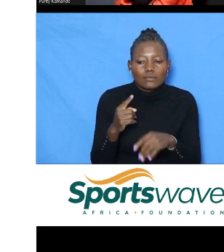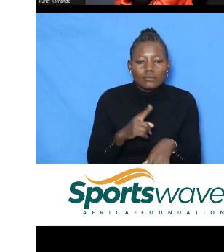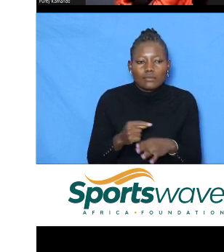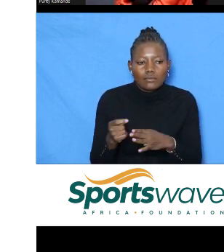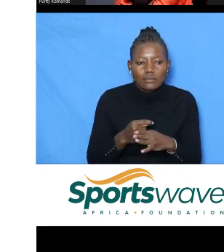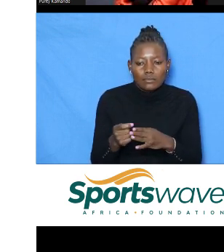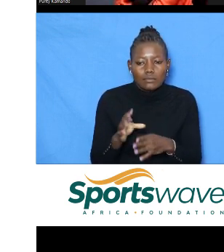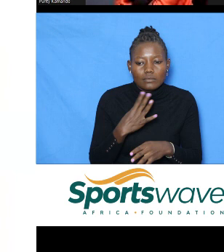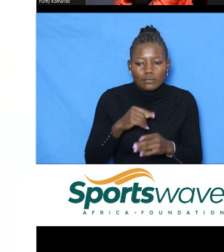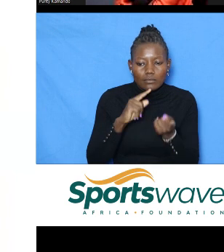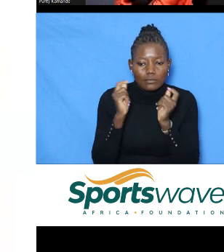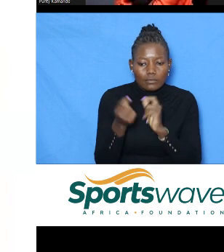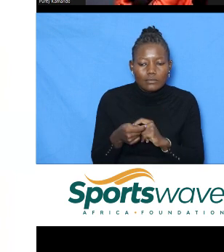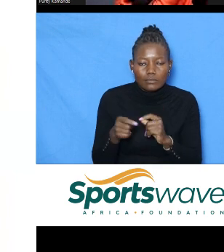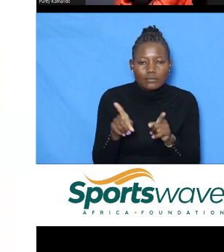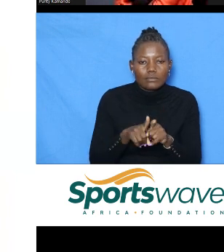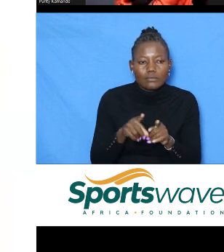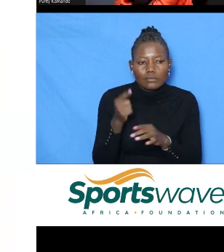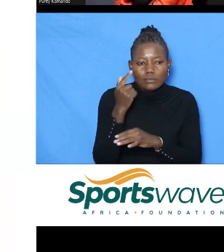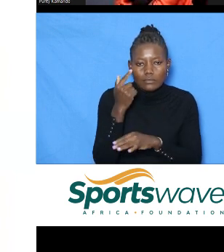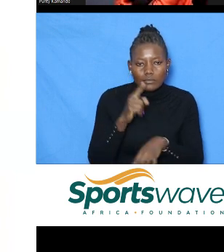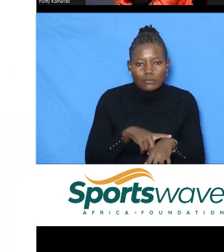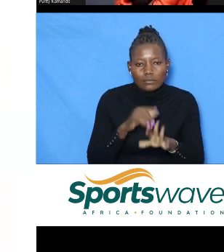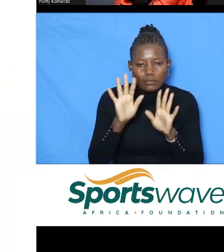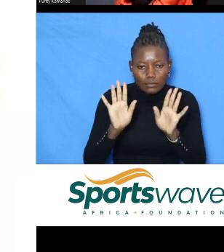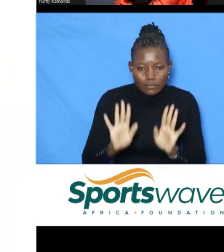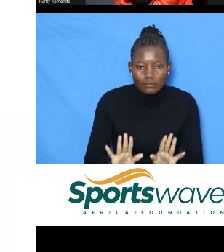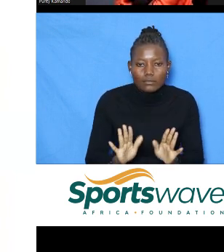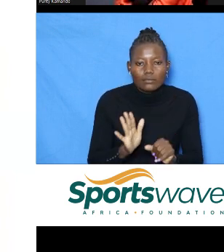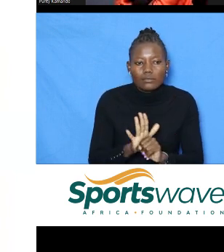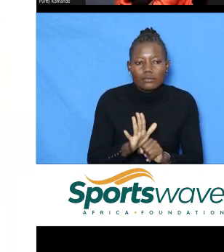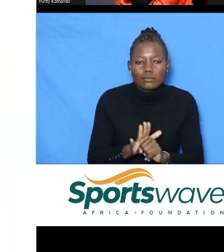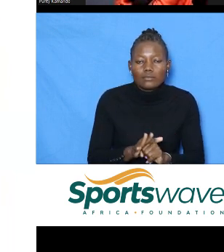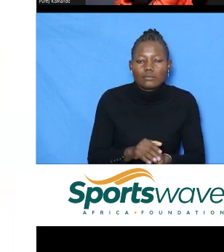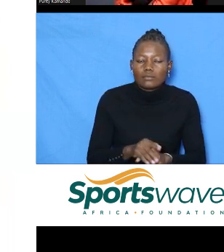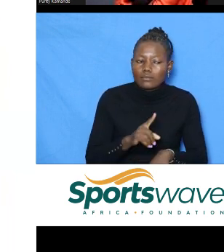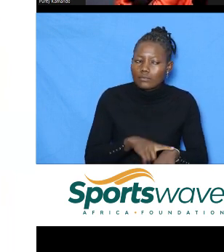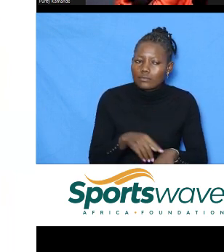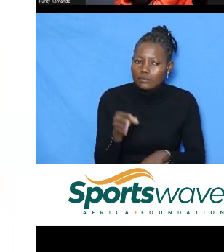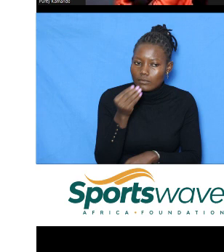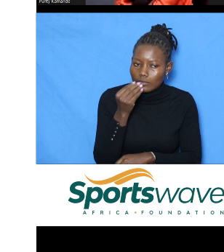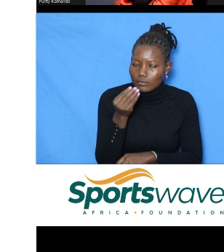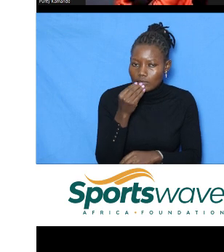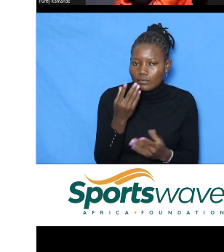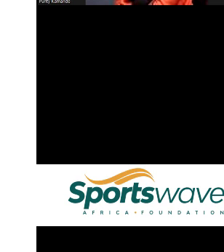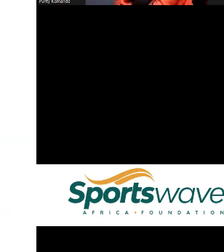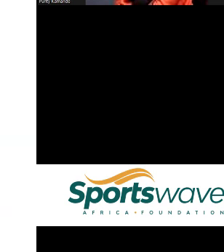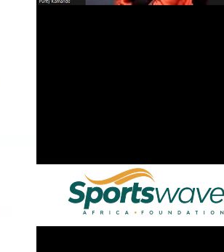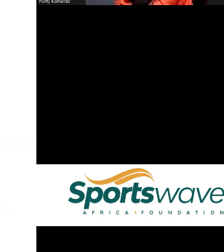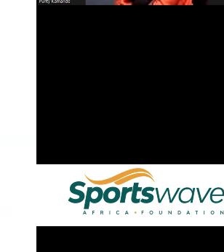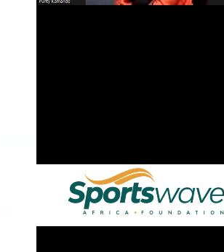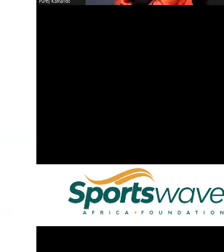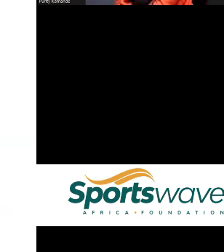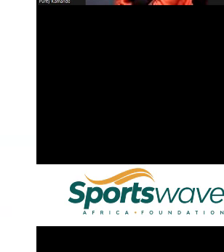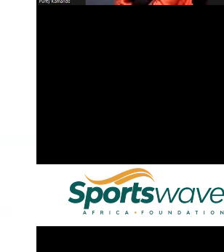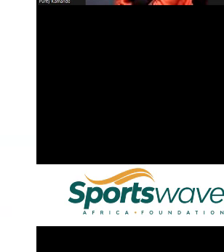needs change. So as we have just seen, timing is very important. What time are they taking their meals in lieu with